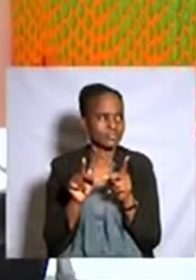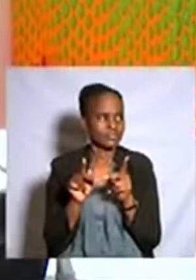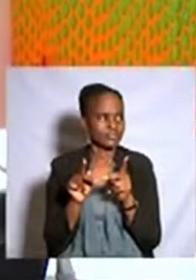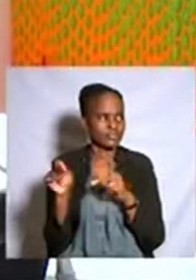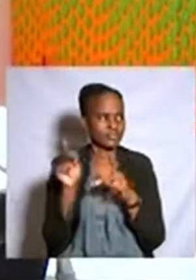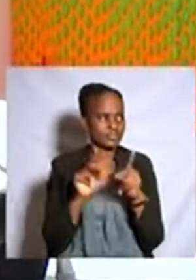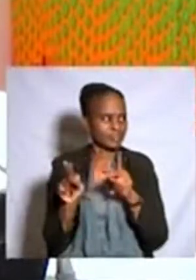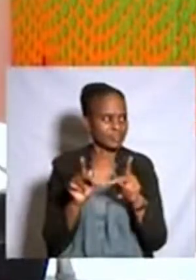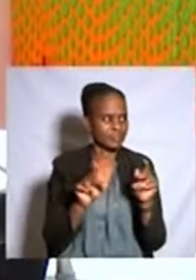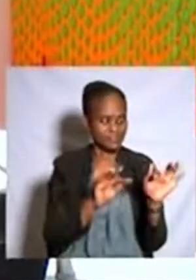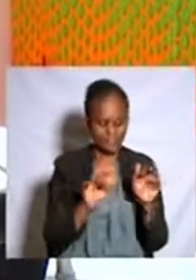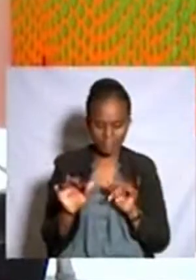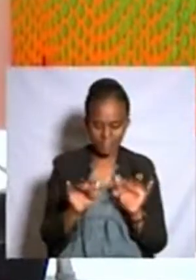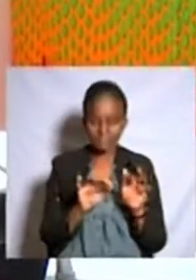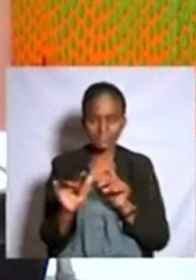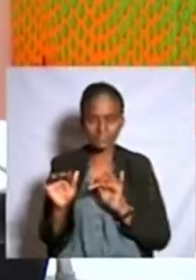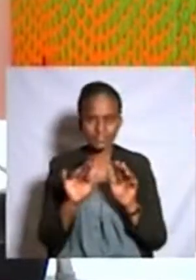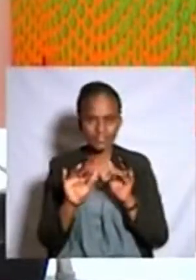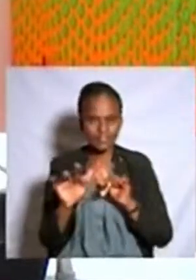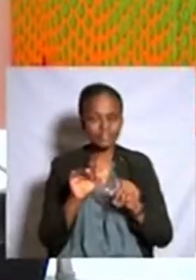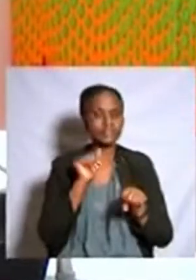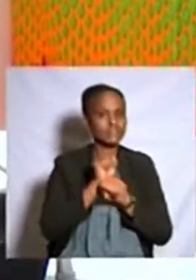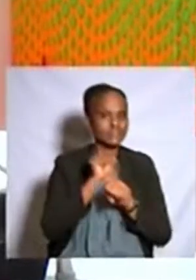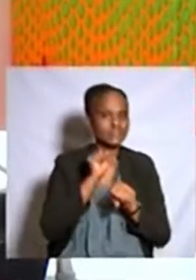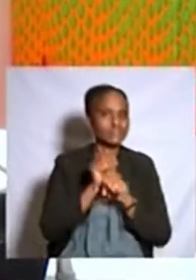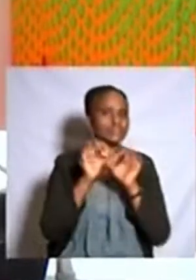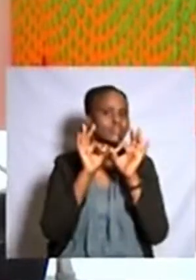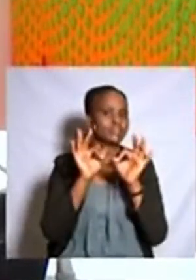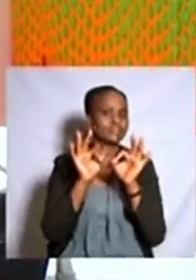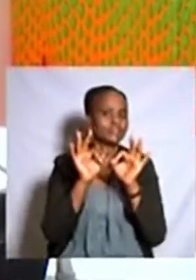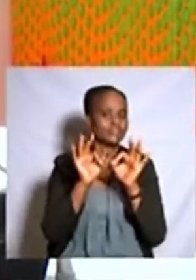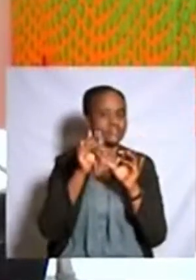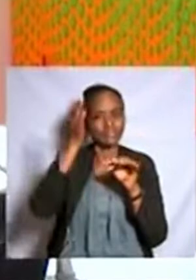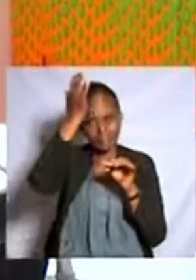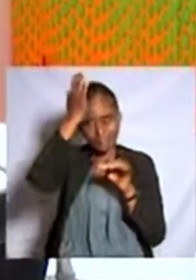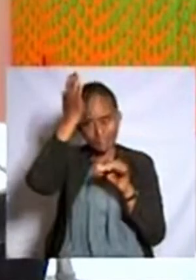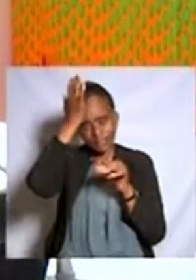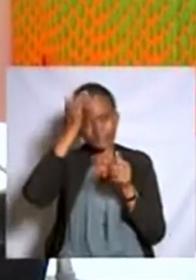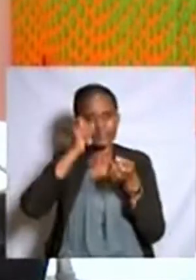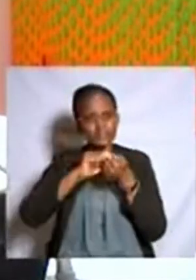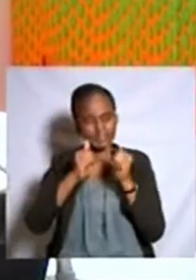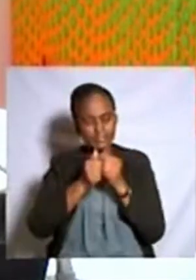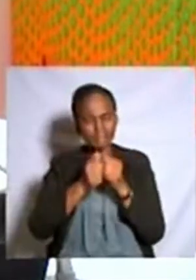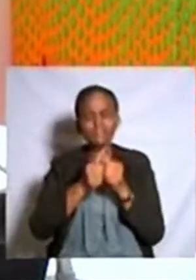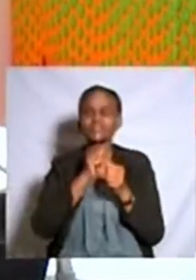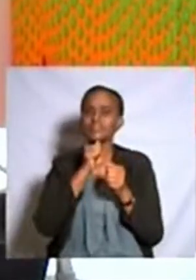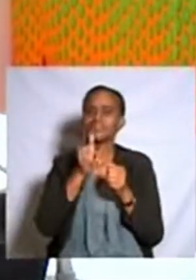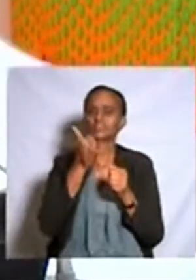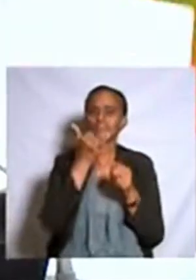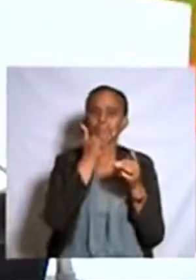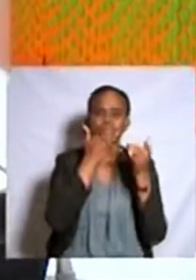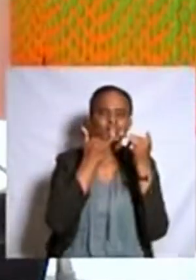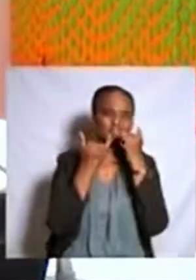are typing are equal to the tasks. The dates might be a problem, not we are making mistakes on the